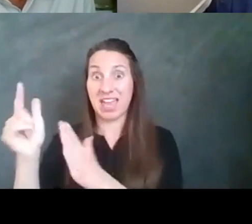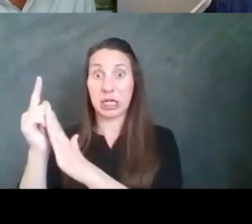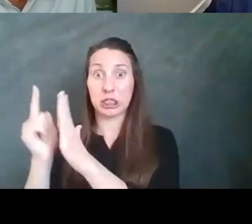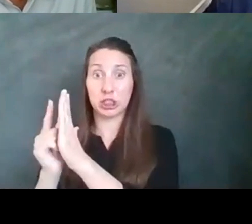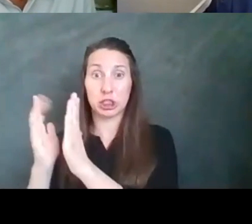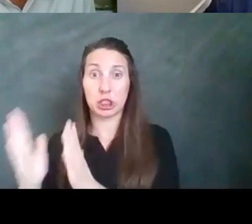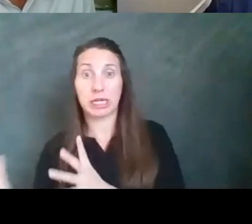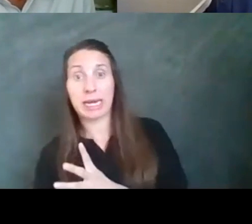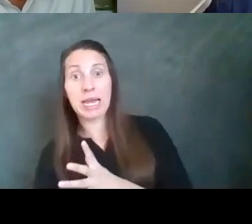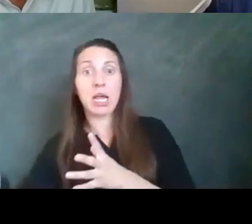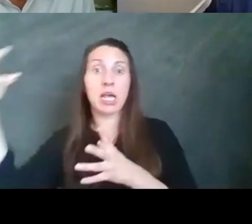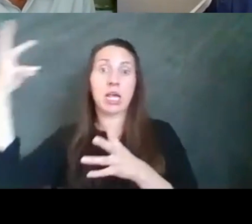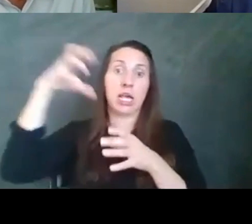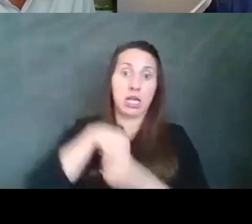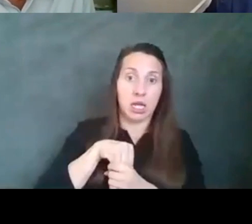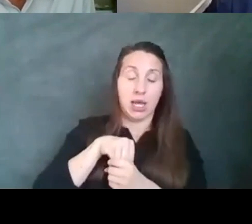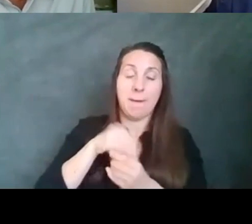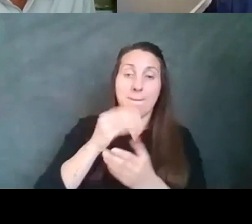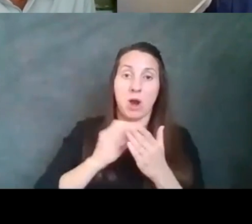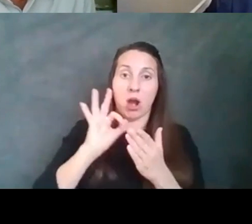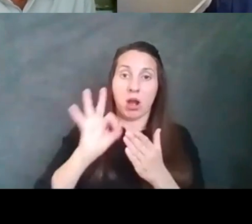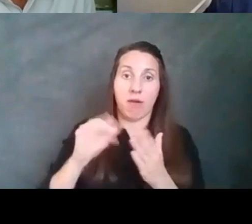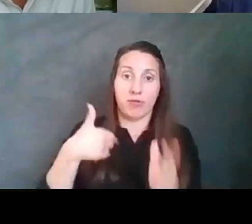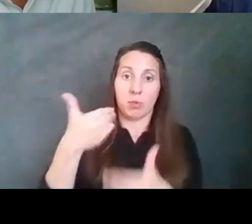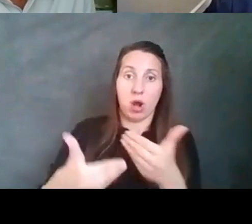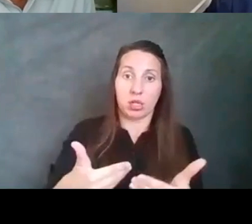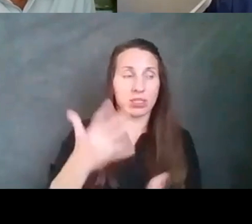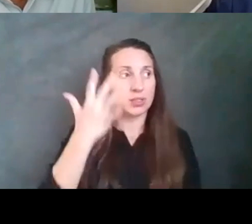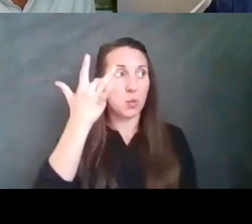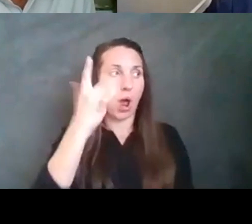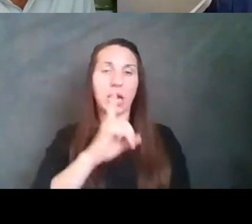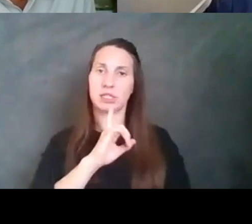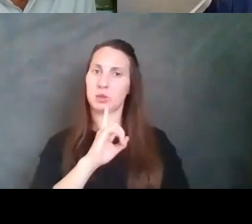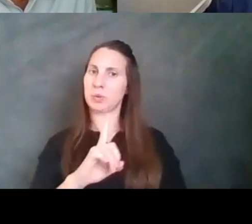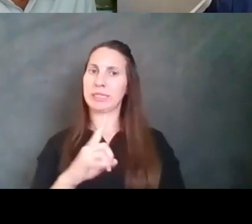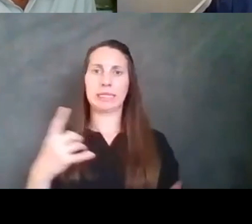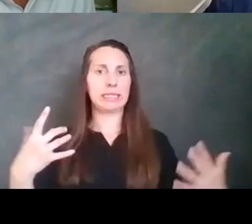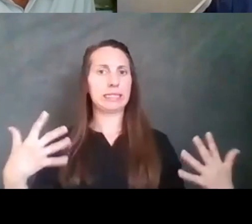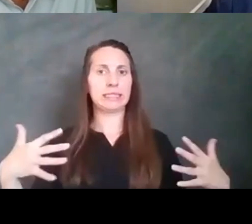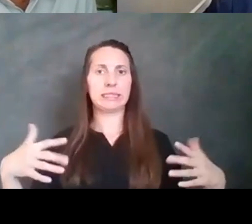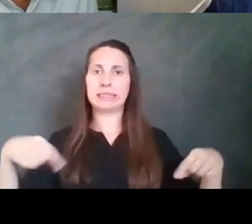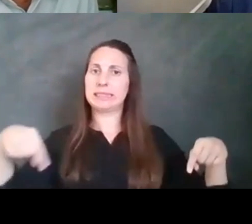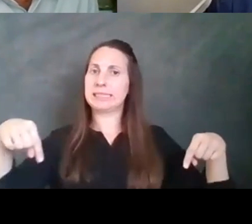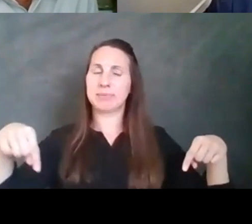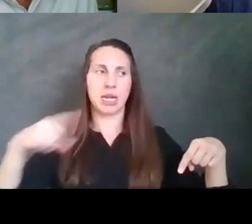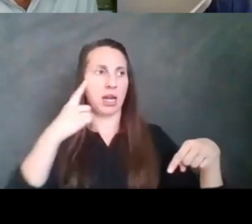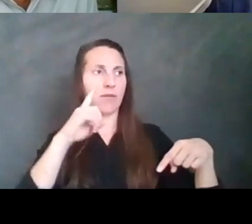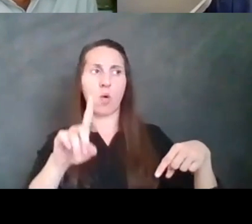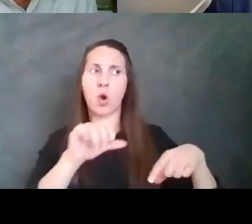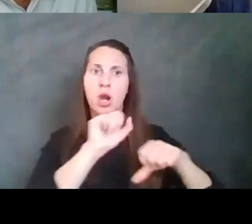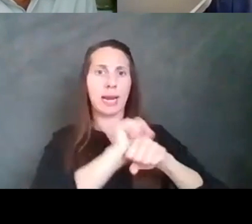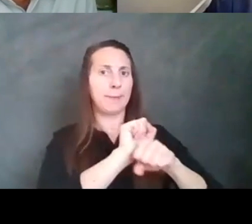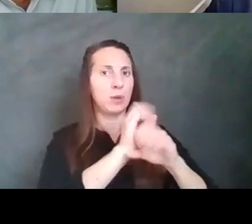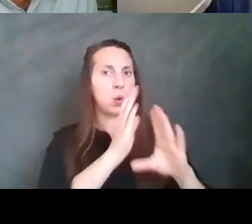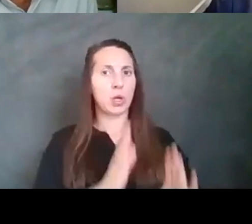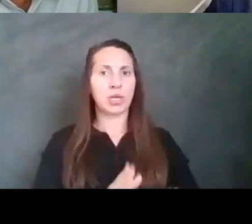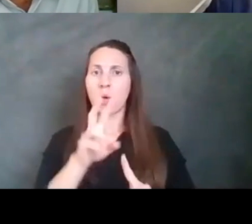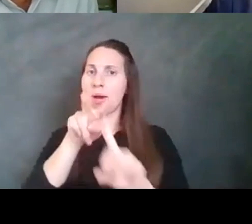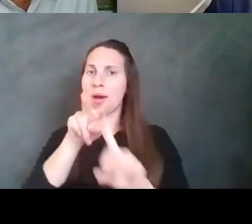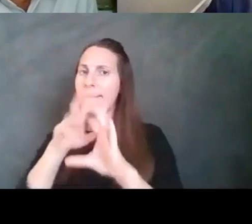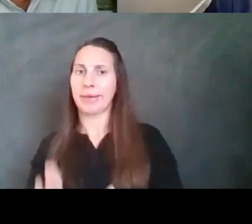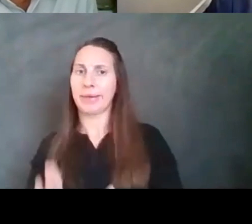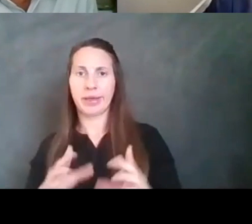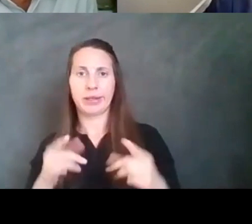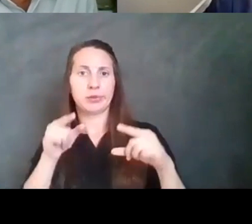it incredibly intimidates an employee or an applicant from going through the process, and